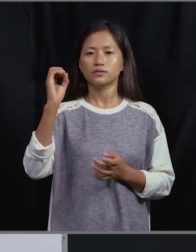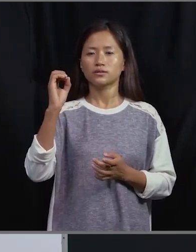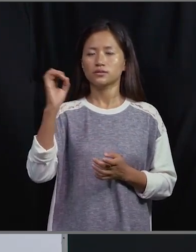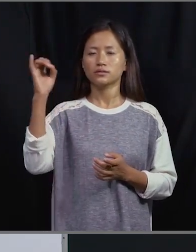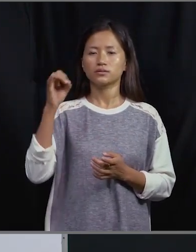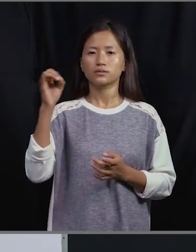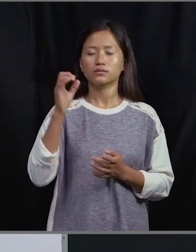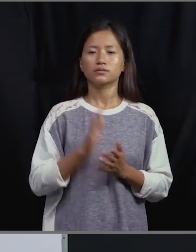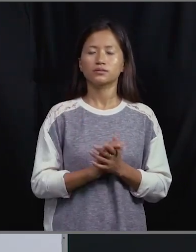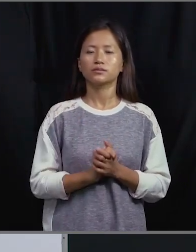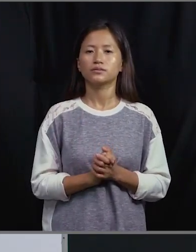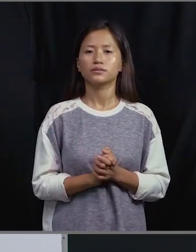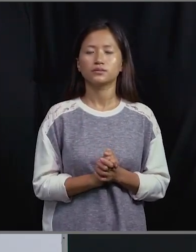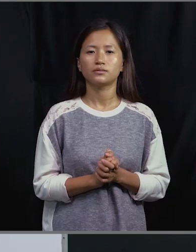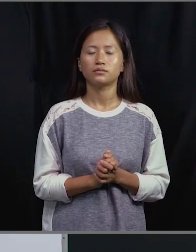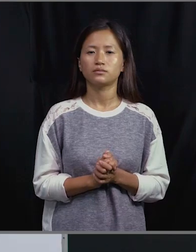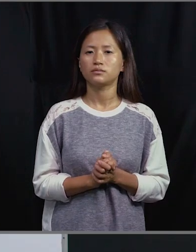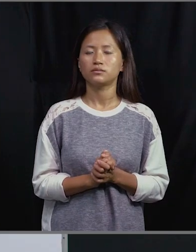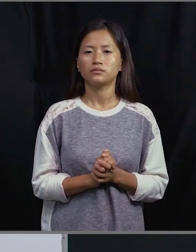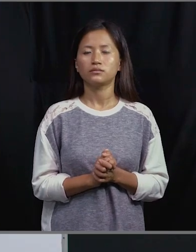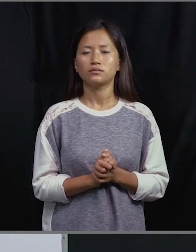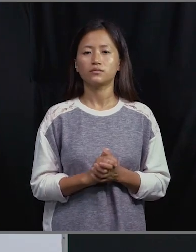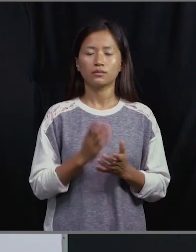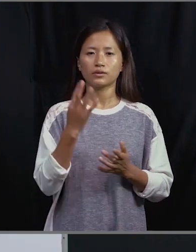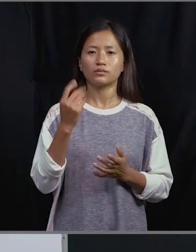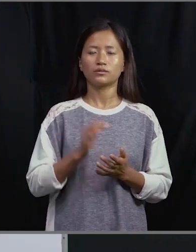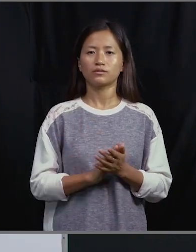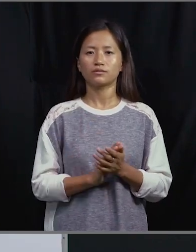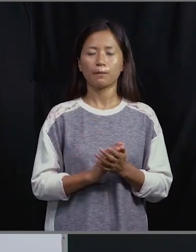1.76. Then number of moles